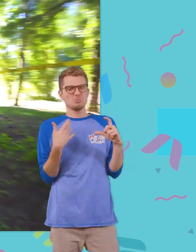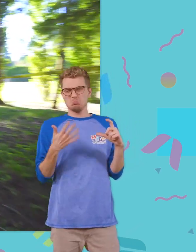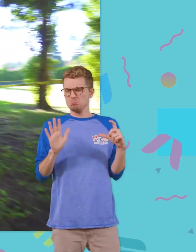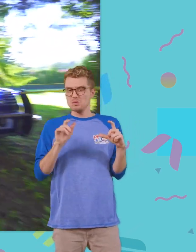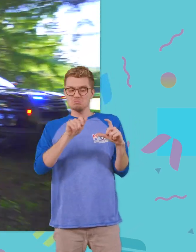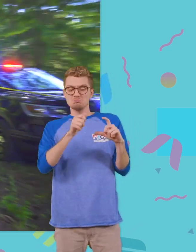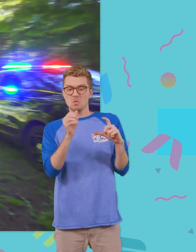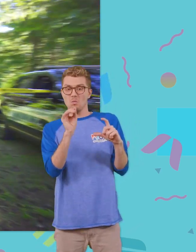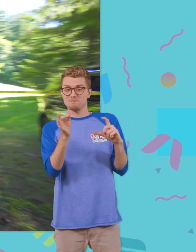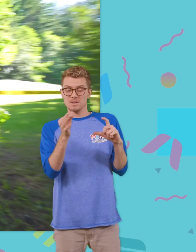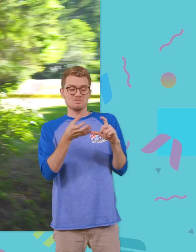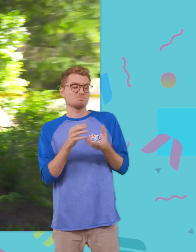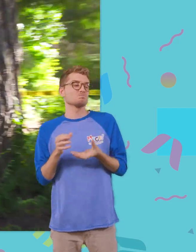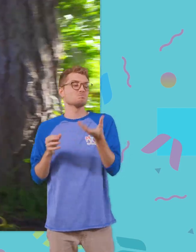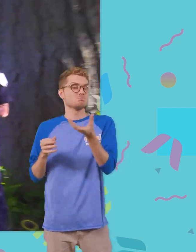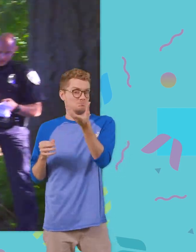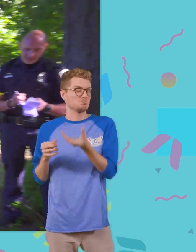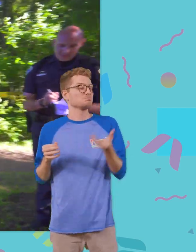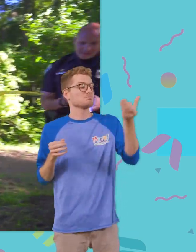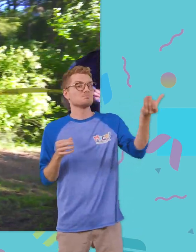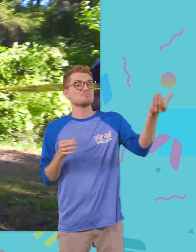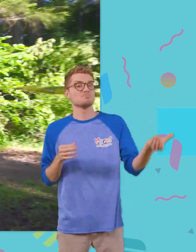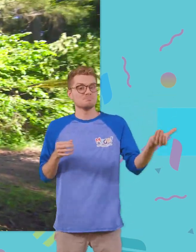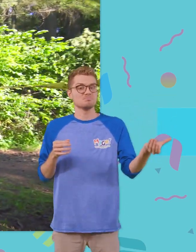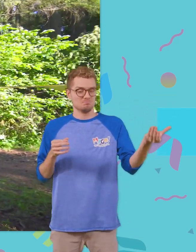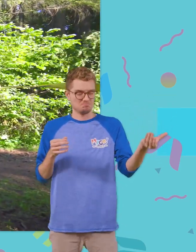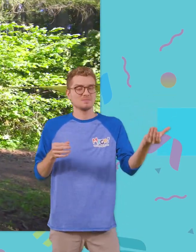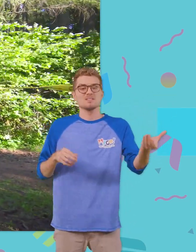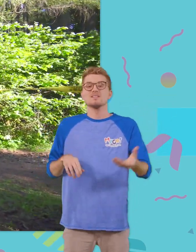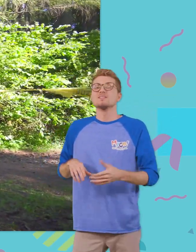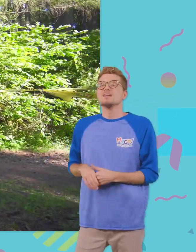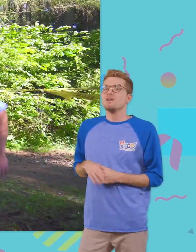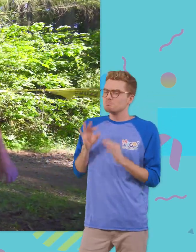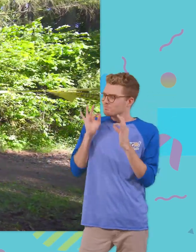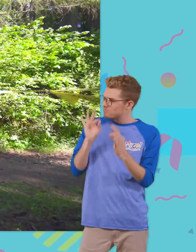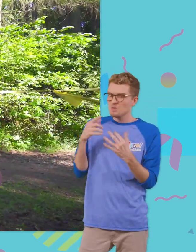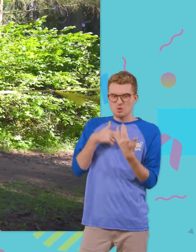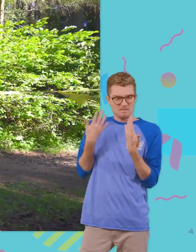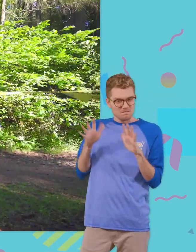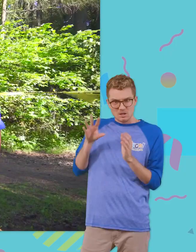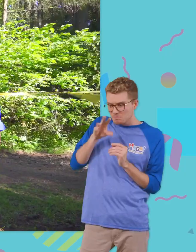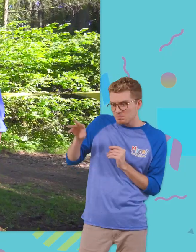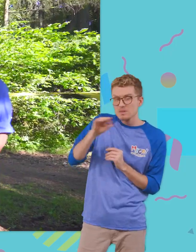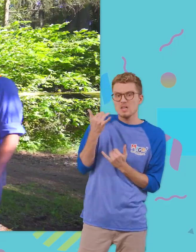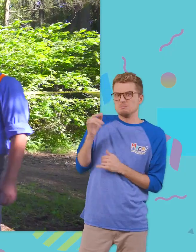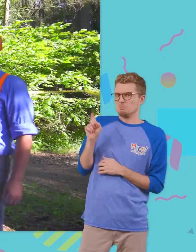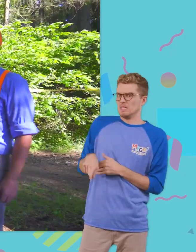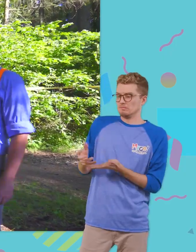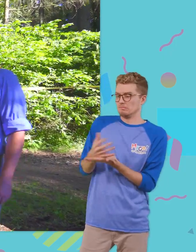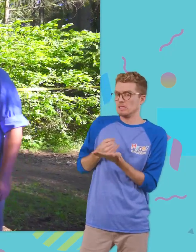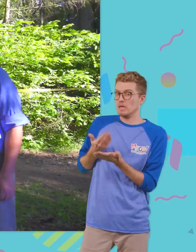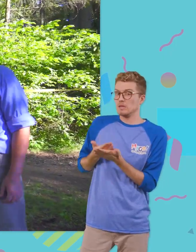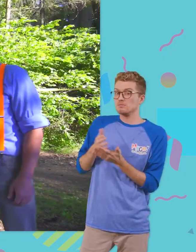Okay, turn that off. And here you go. All right, now that we've taken pictures, we actually have to collect the